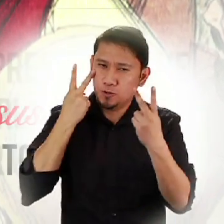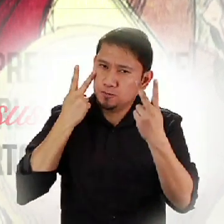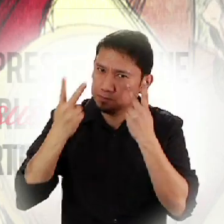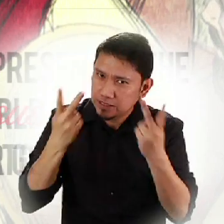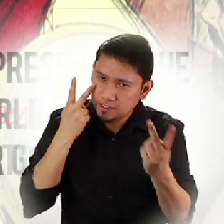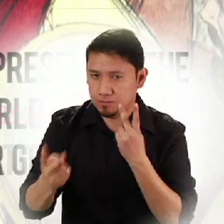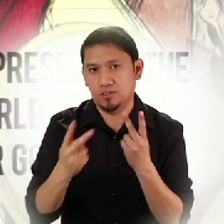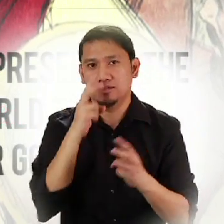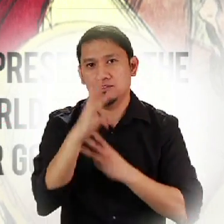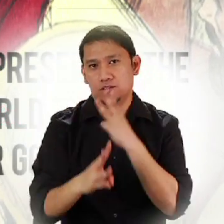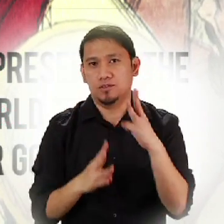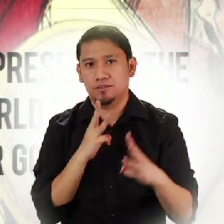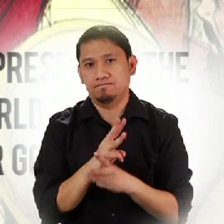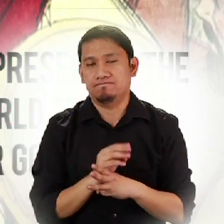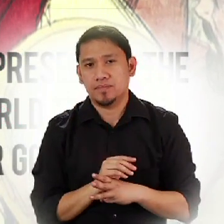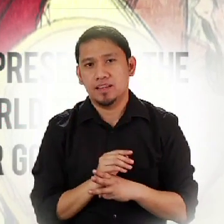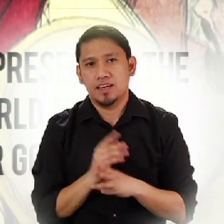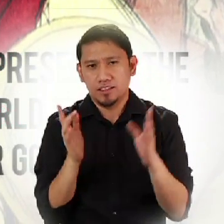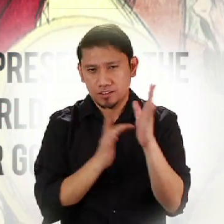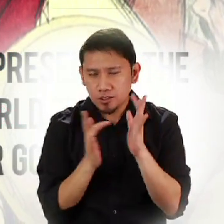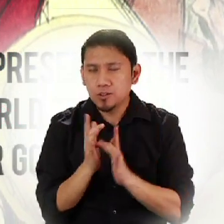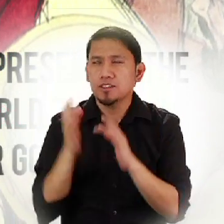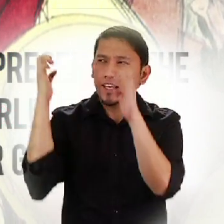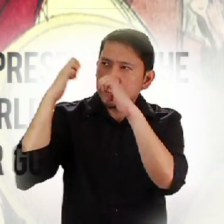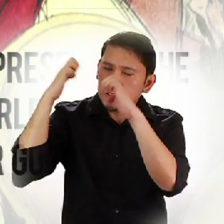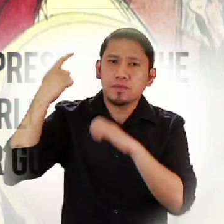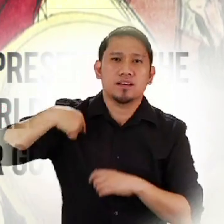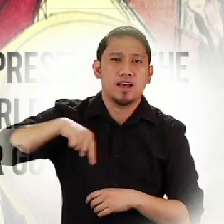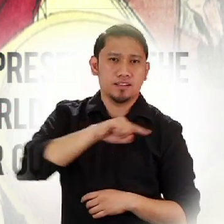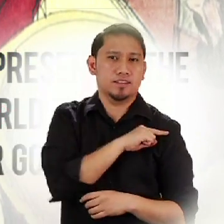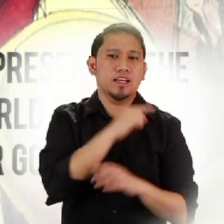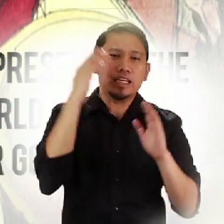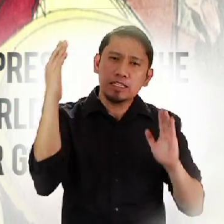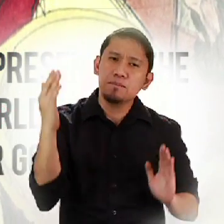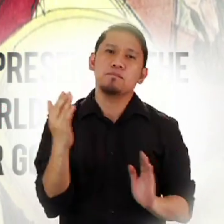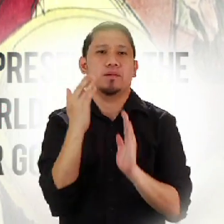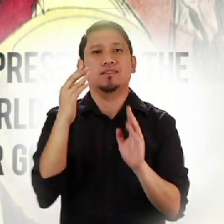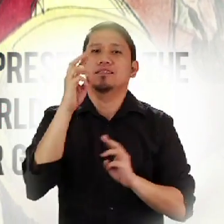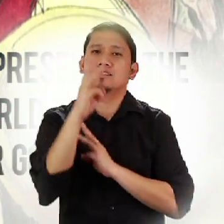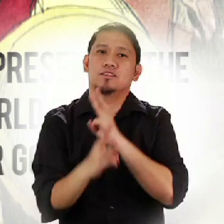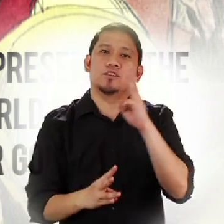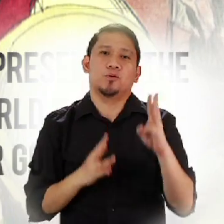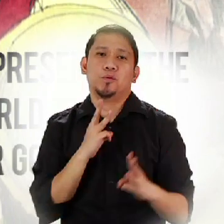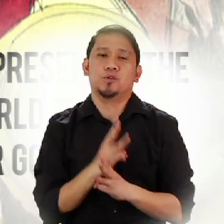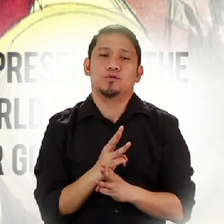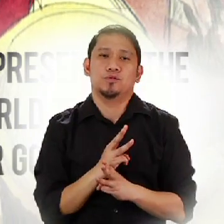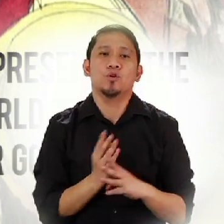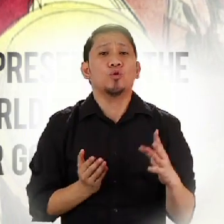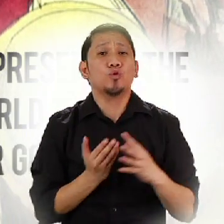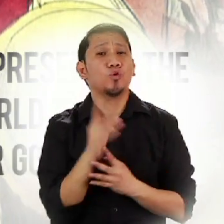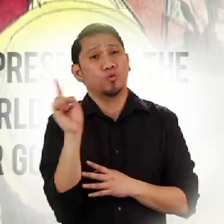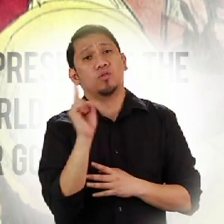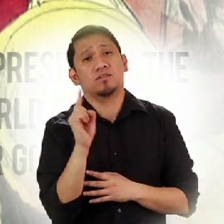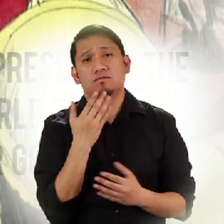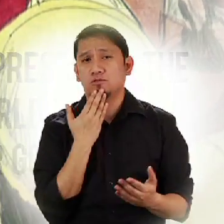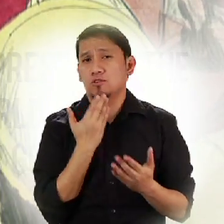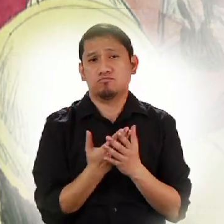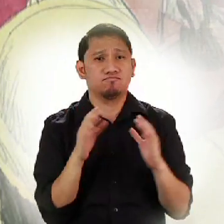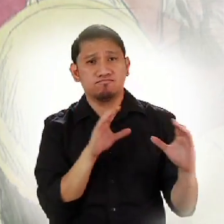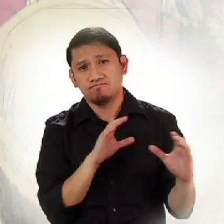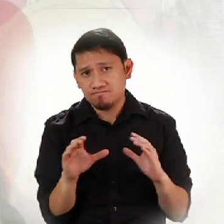world. Jesus expects us to be present in the world through our good deeds.